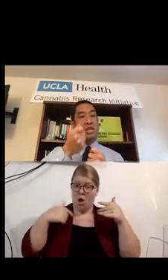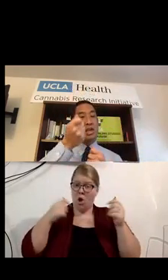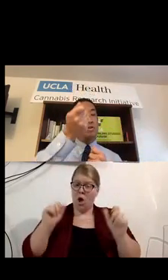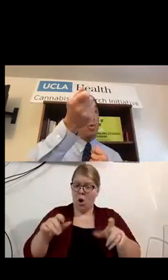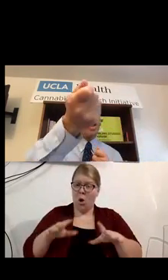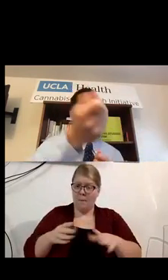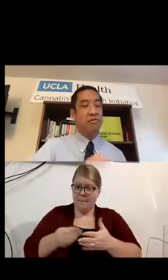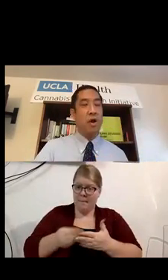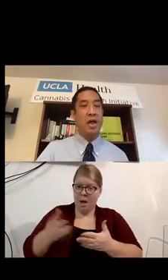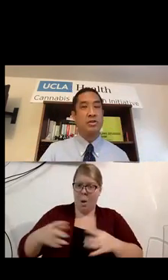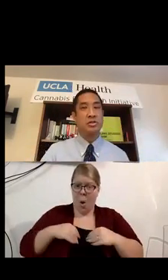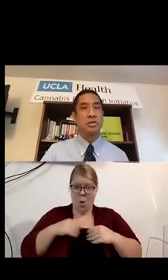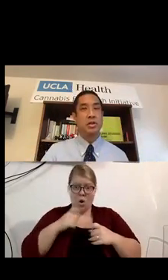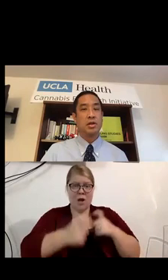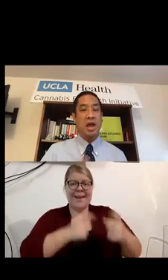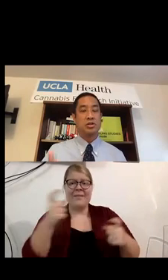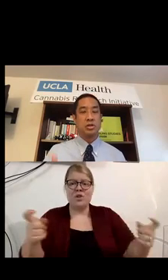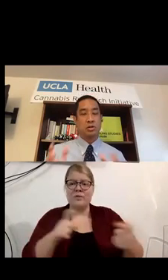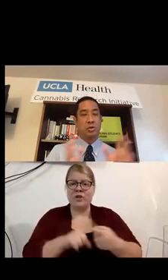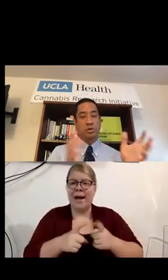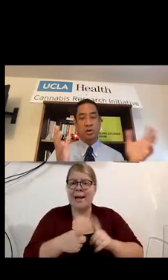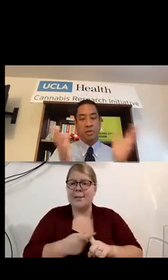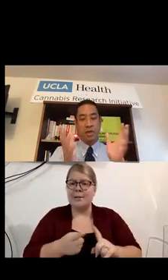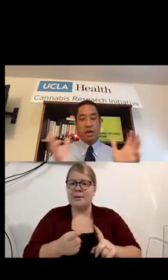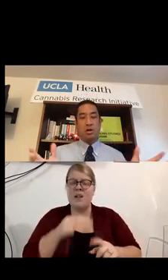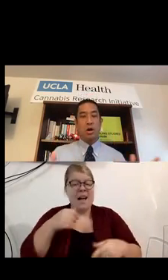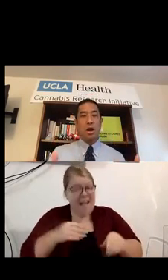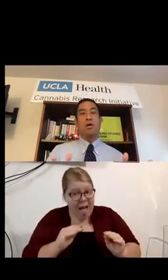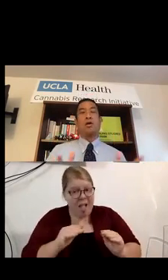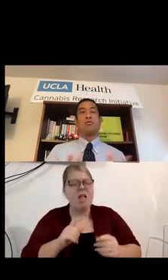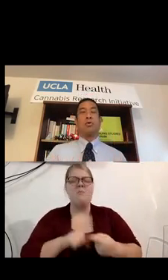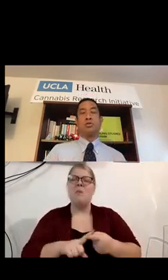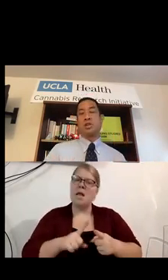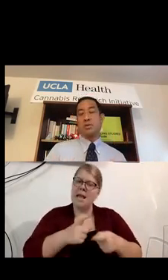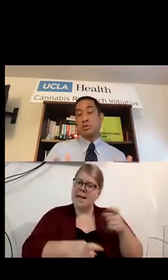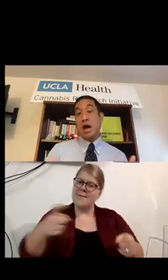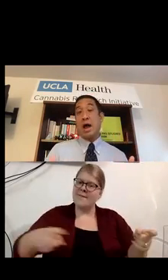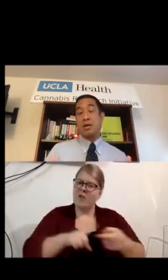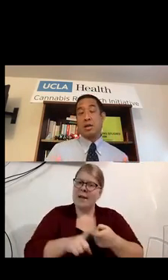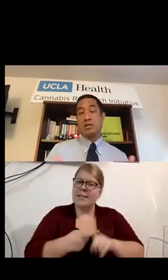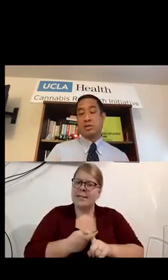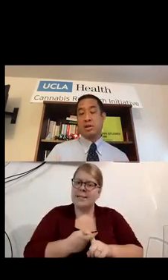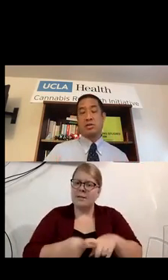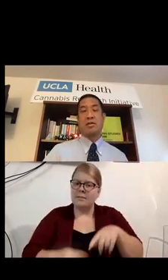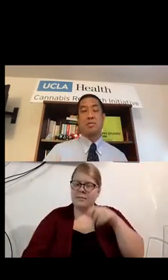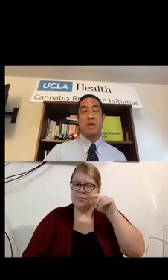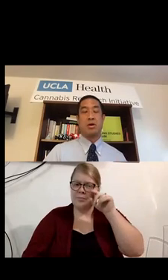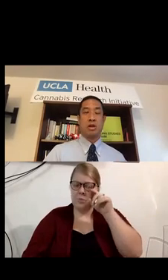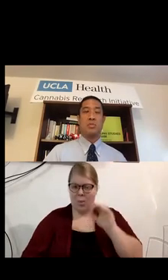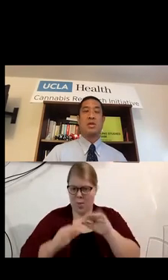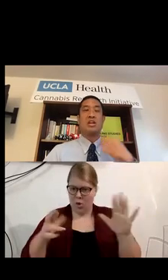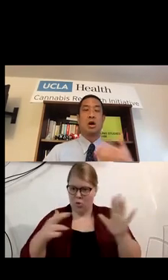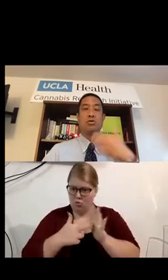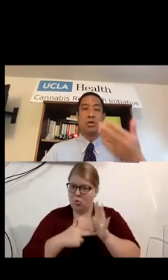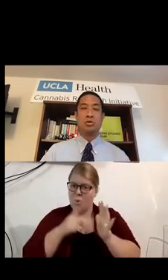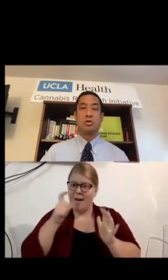could give it away to friends casually. So there were some clear rules here that it was not necessary, it doesn't have to be medical, it